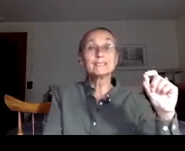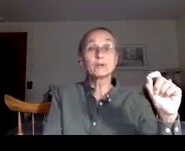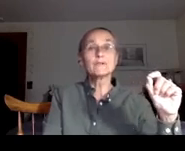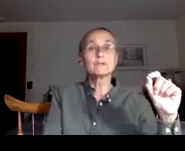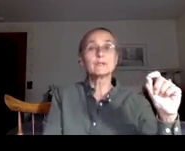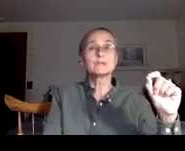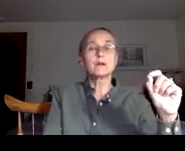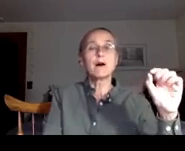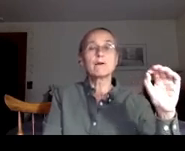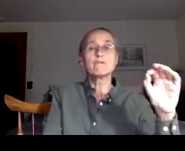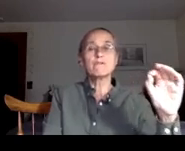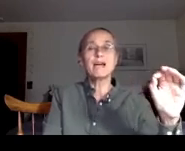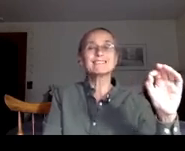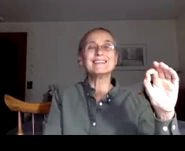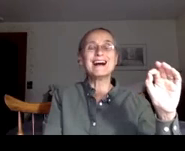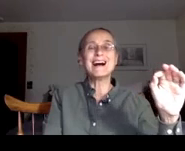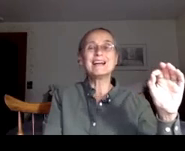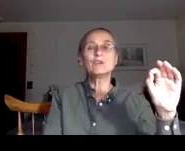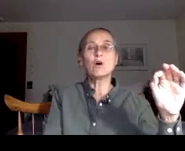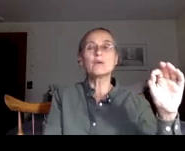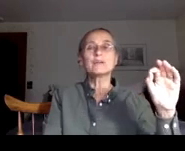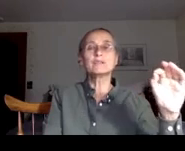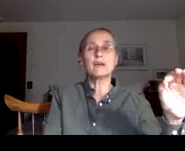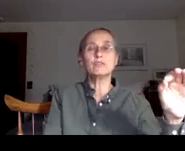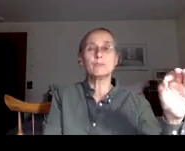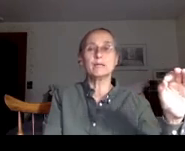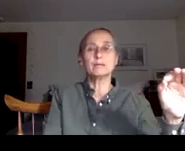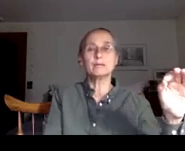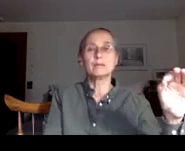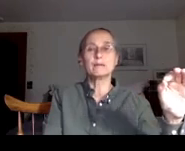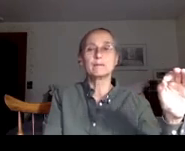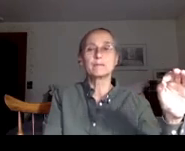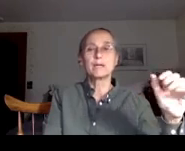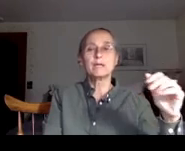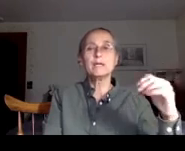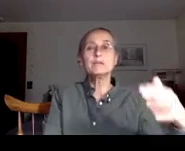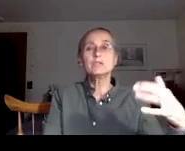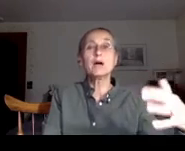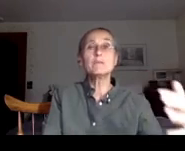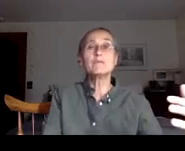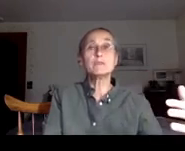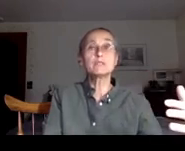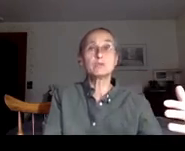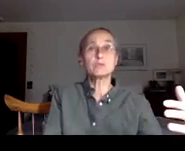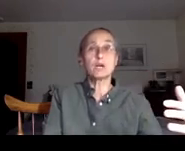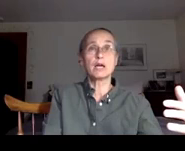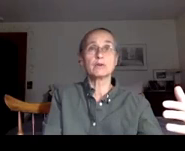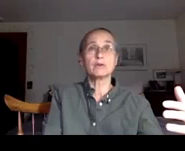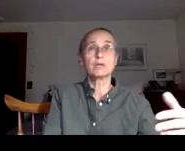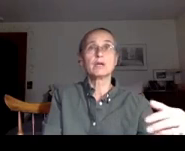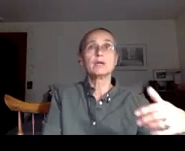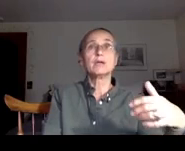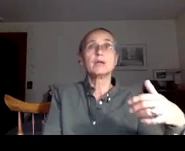3 services are in fact an ongoing assessment. Each time they visit your